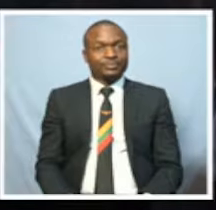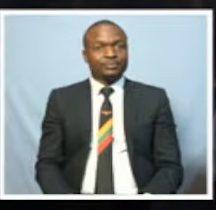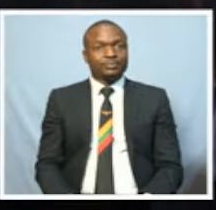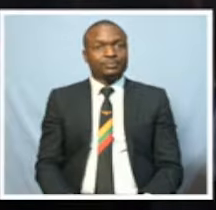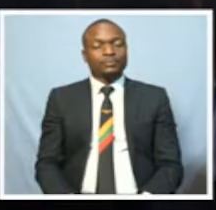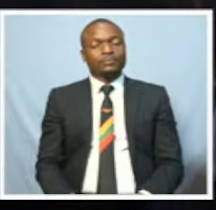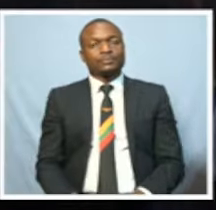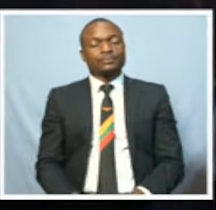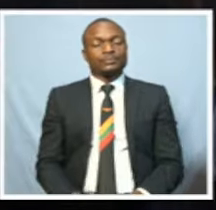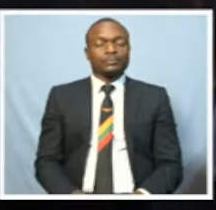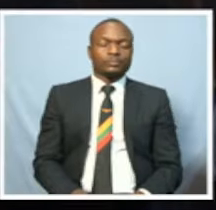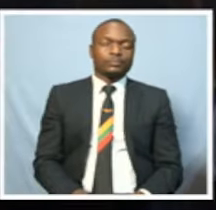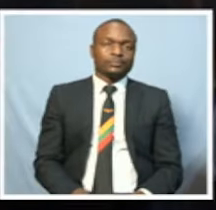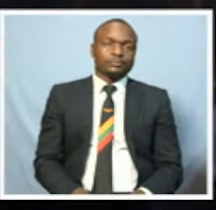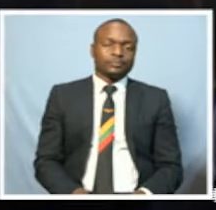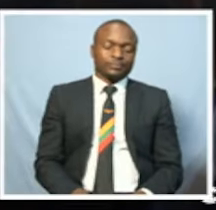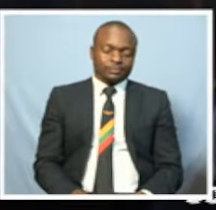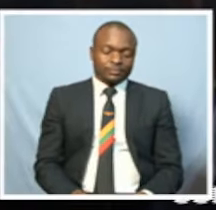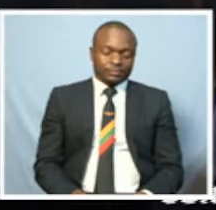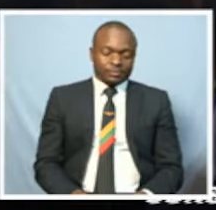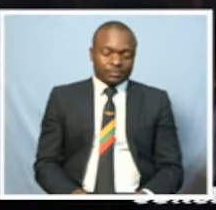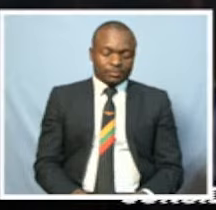And